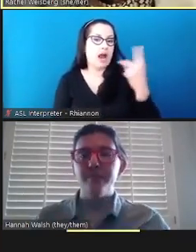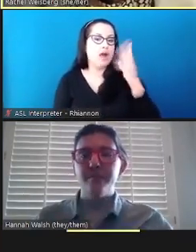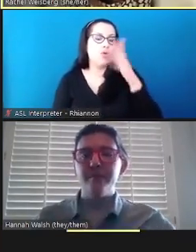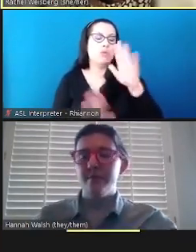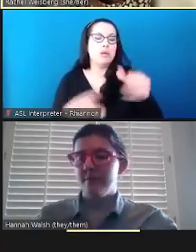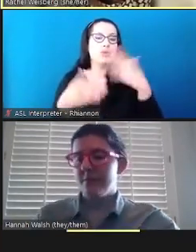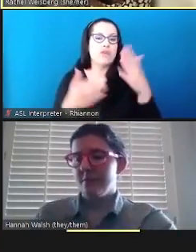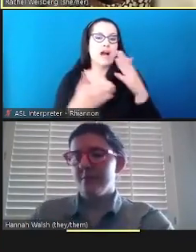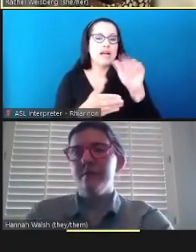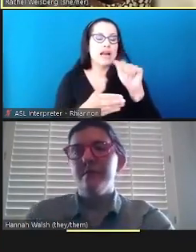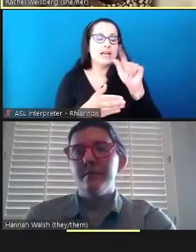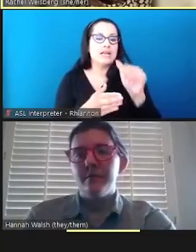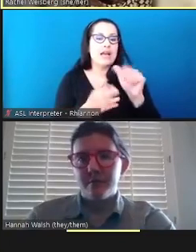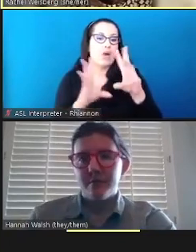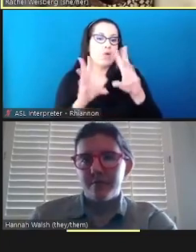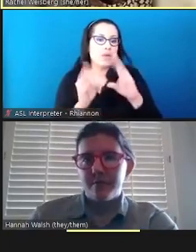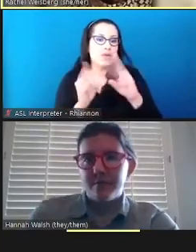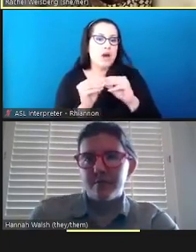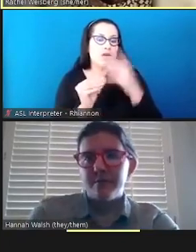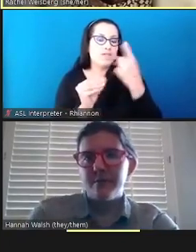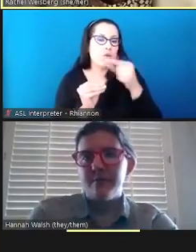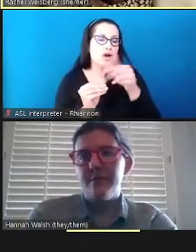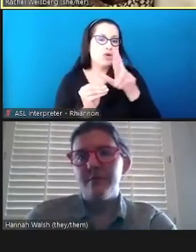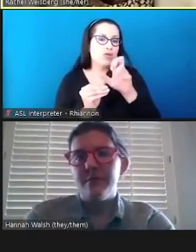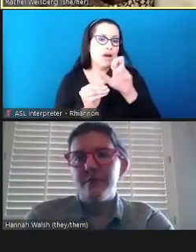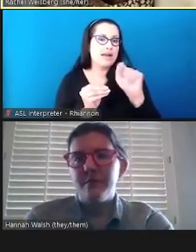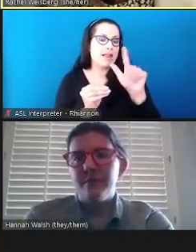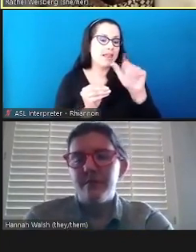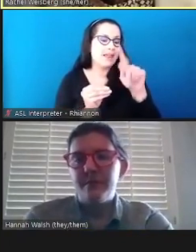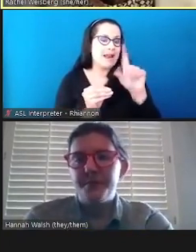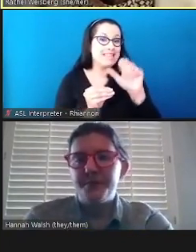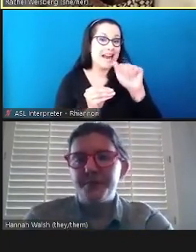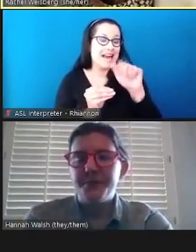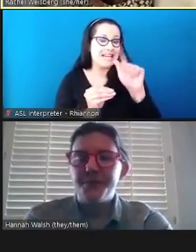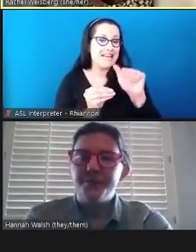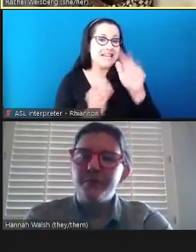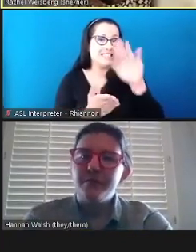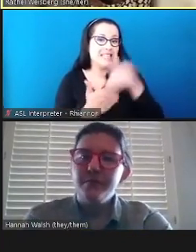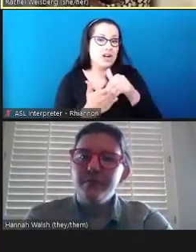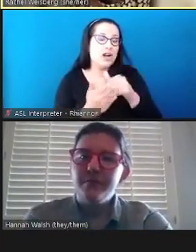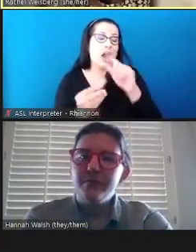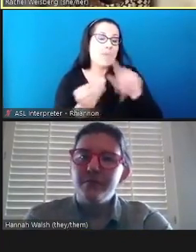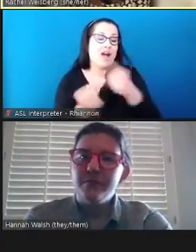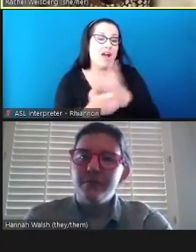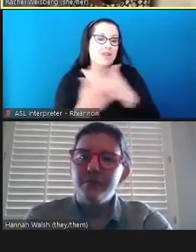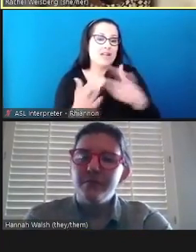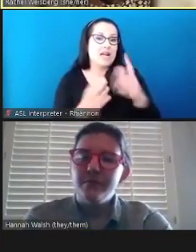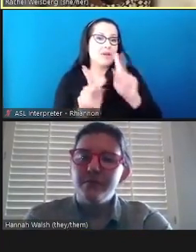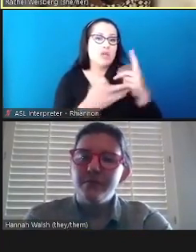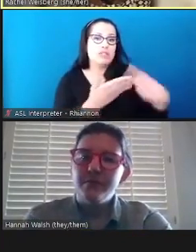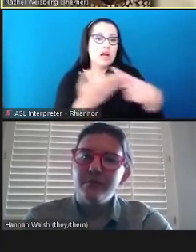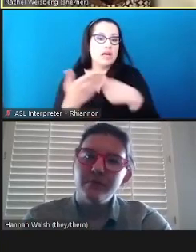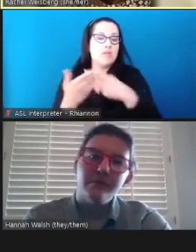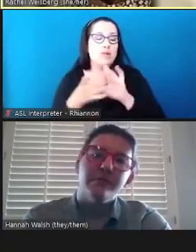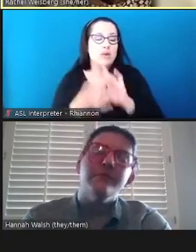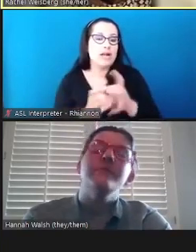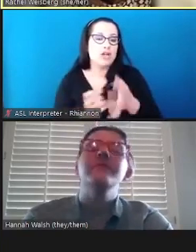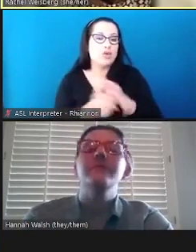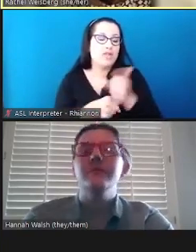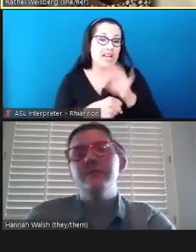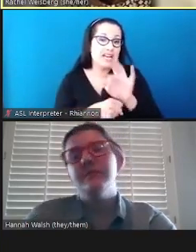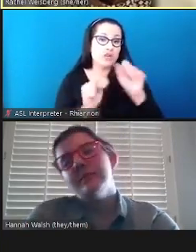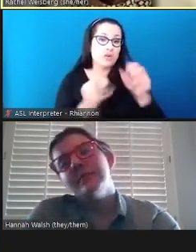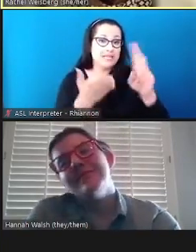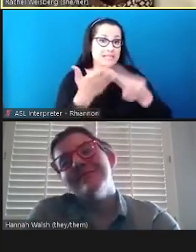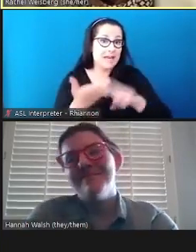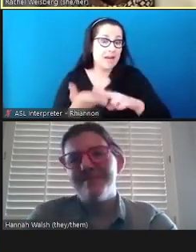Great Lakes ADA Center all about what courts have been saying with respect to COVID-19. You can sign up for that. It's a